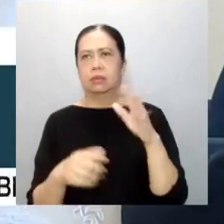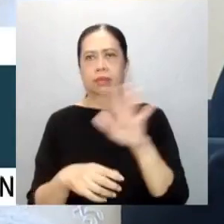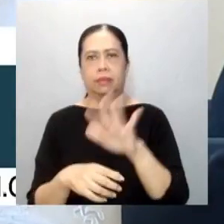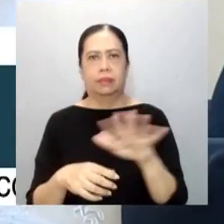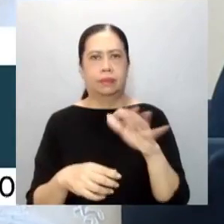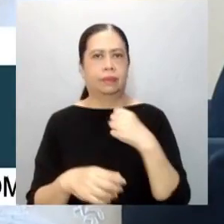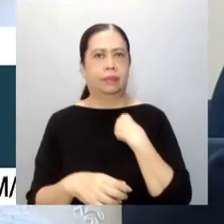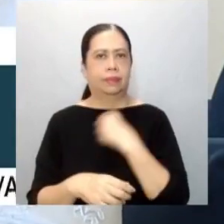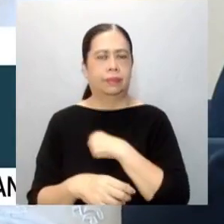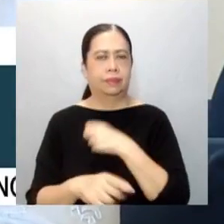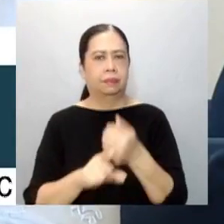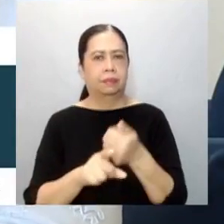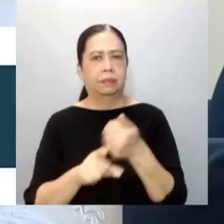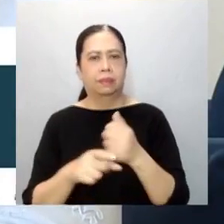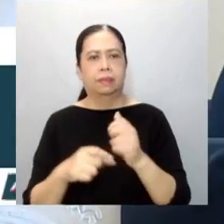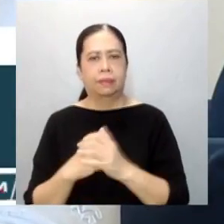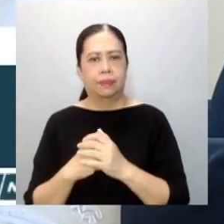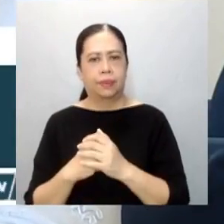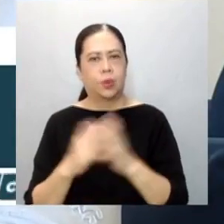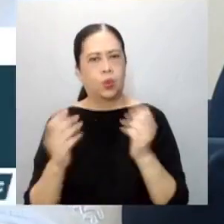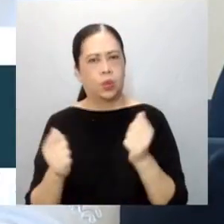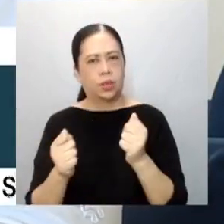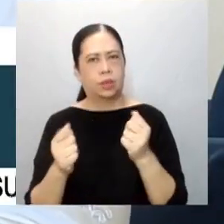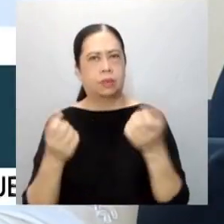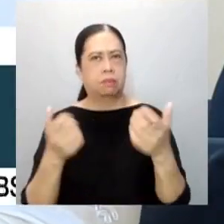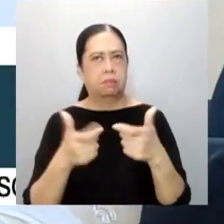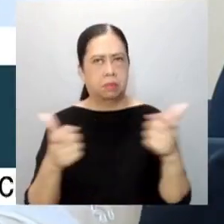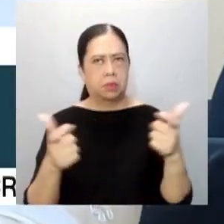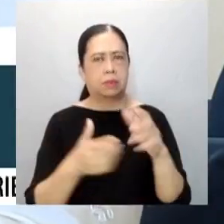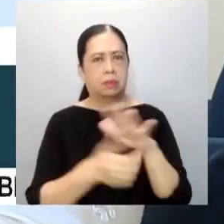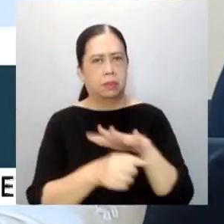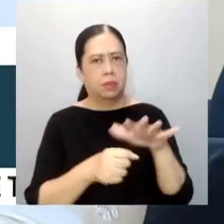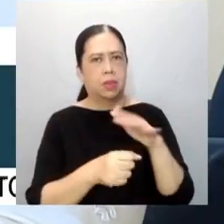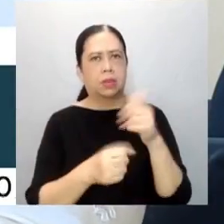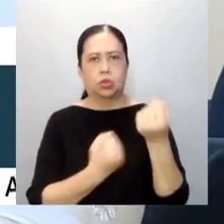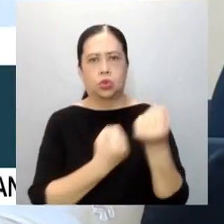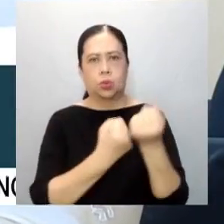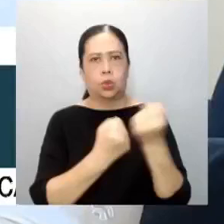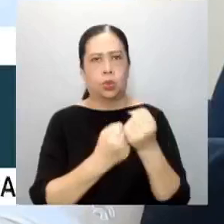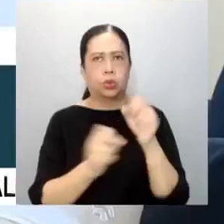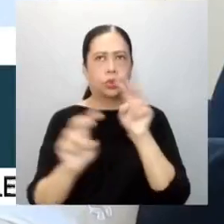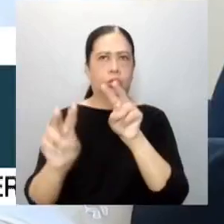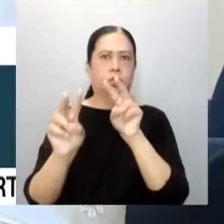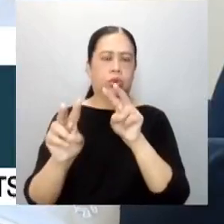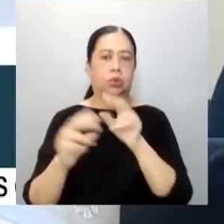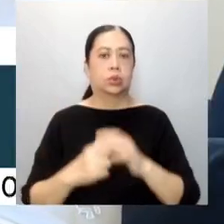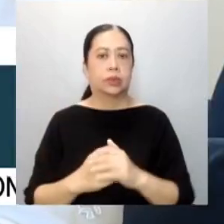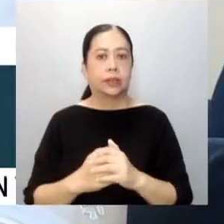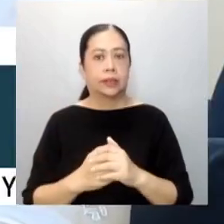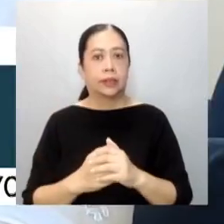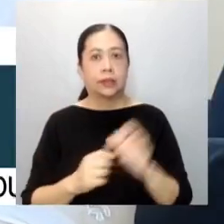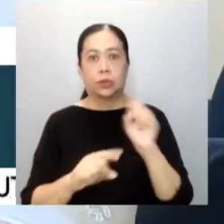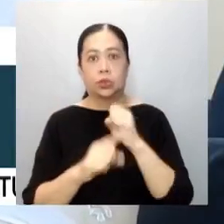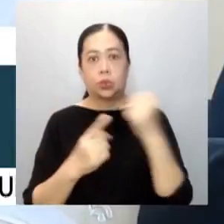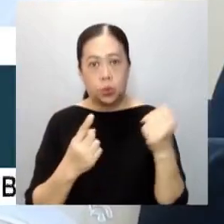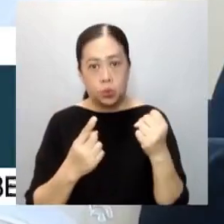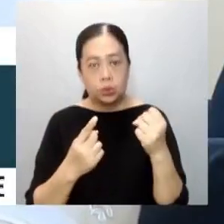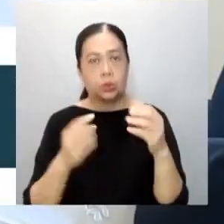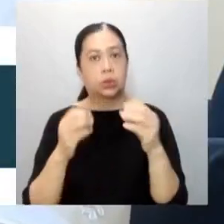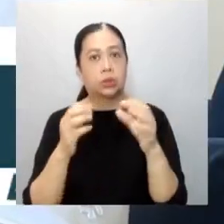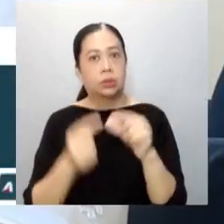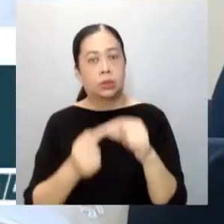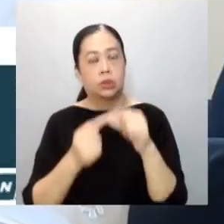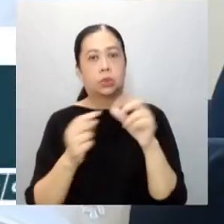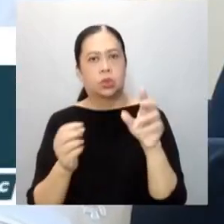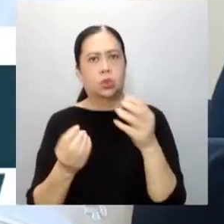itself, we can get the majority support of that. Kasi long-term, pag tinignan mo yung long-term situation, lalong lalala ang